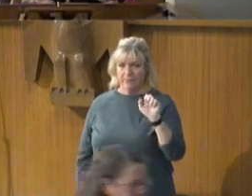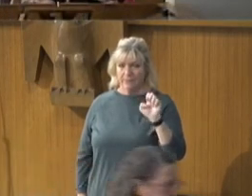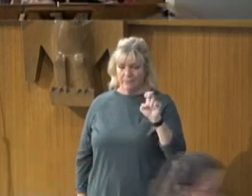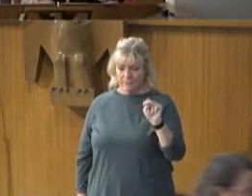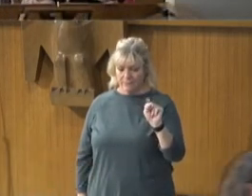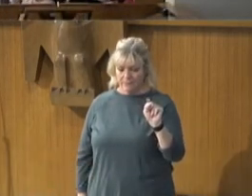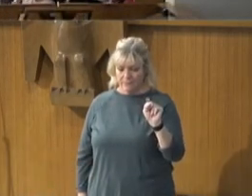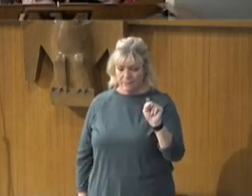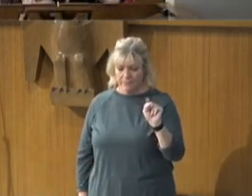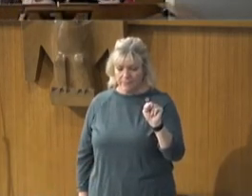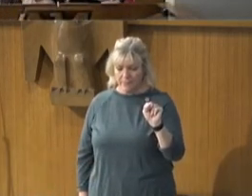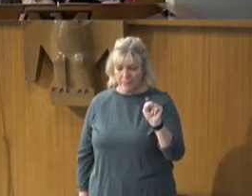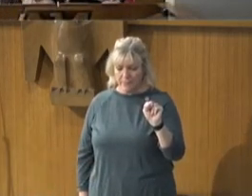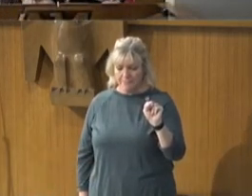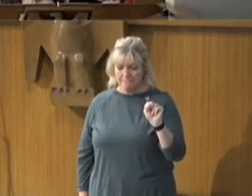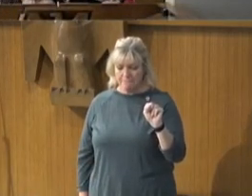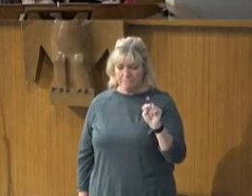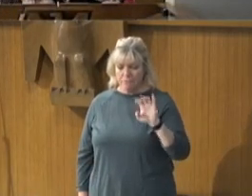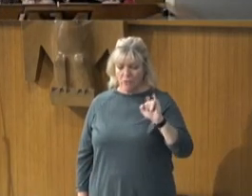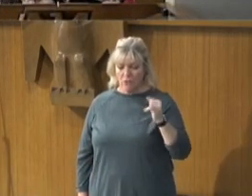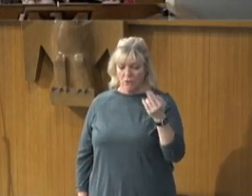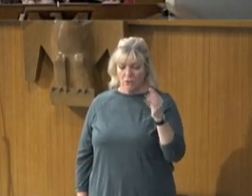Rodney Lehman.